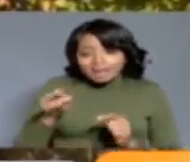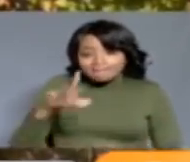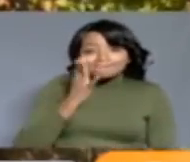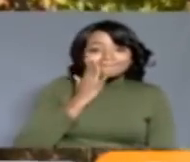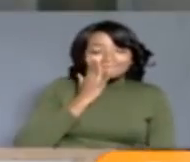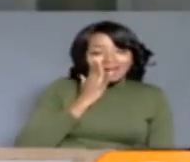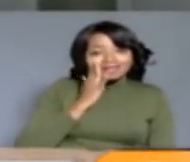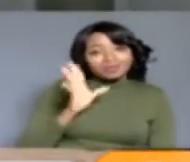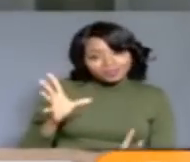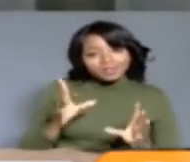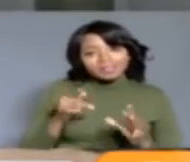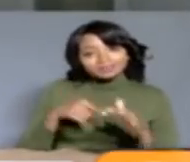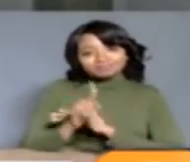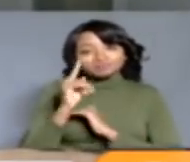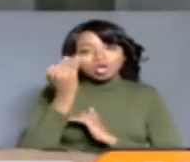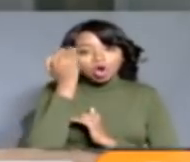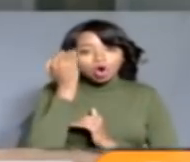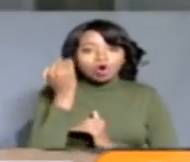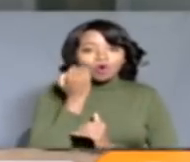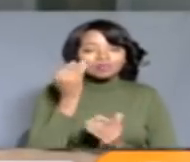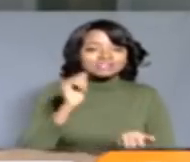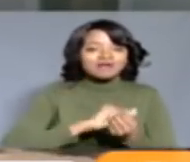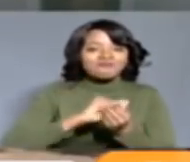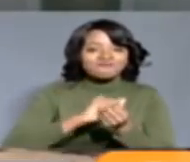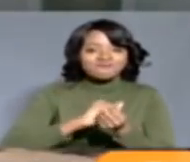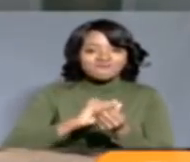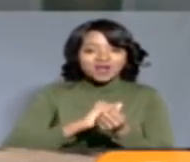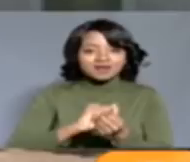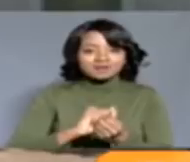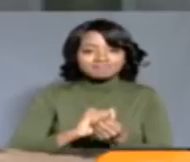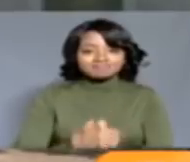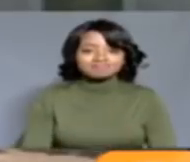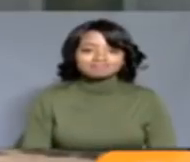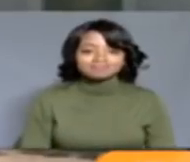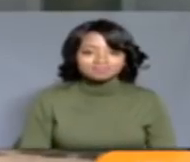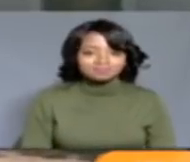take plea in court on Friday. Dorcas Wangira, Citizen TV, Nairobi.